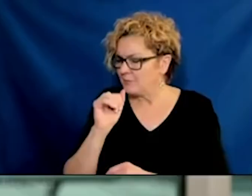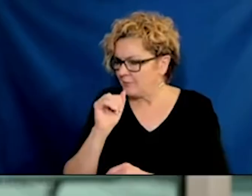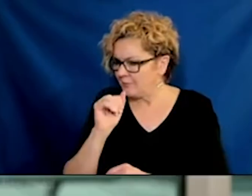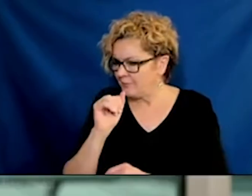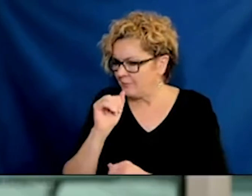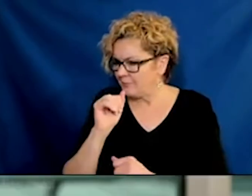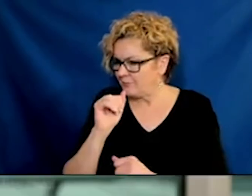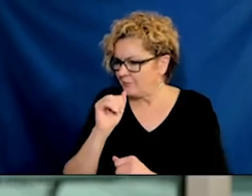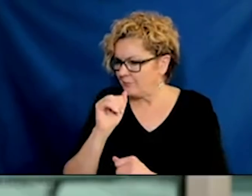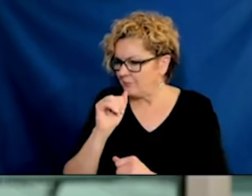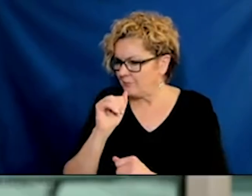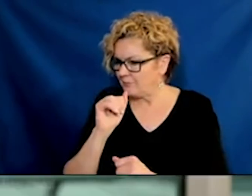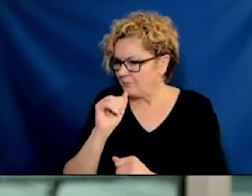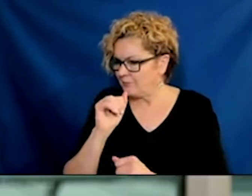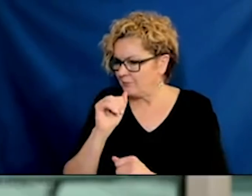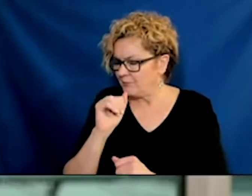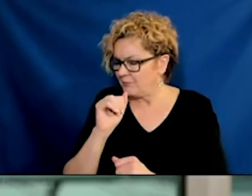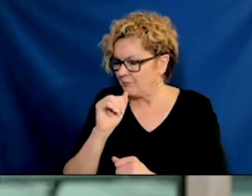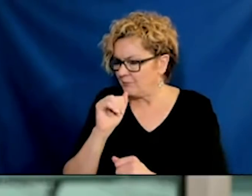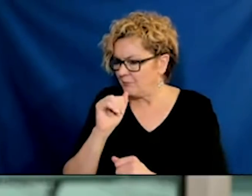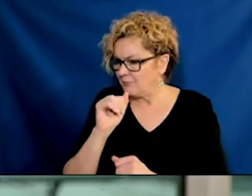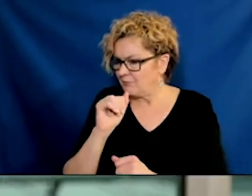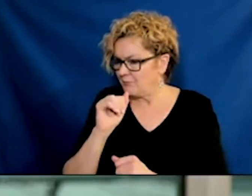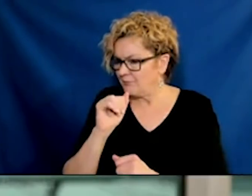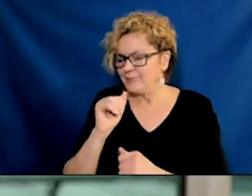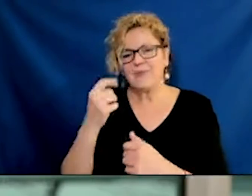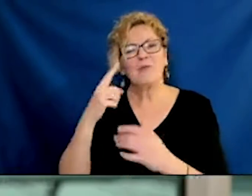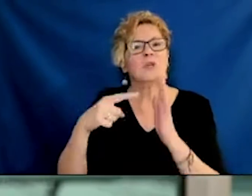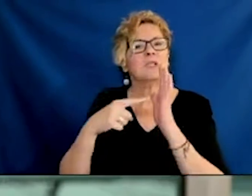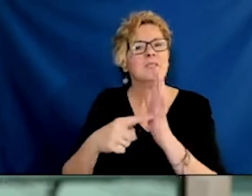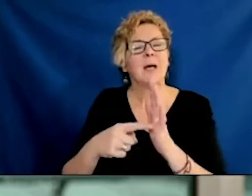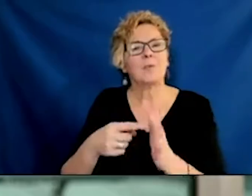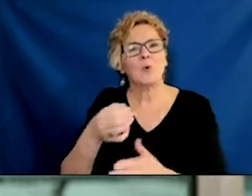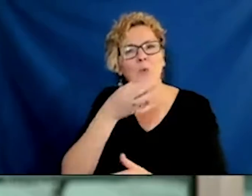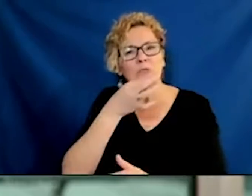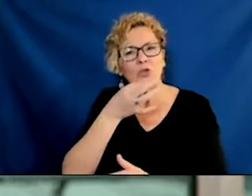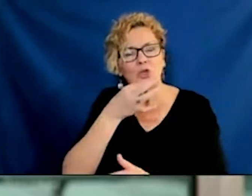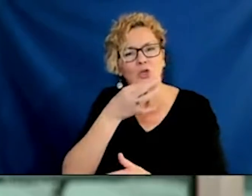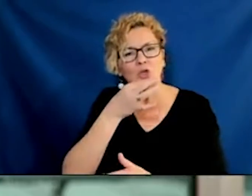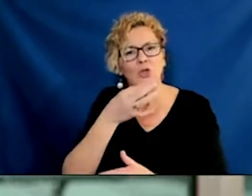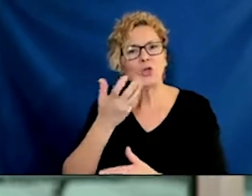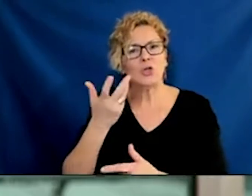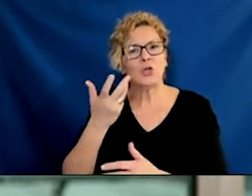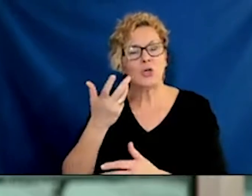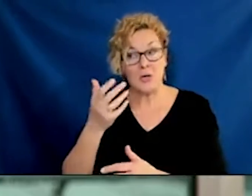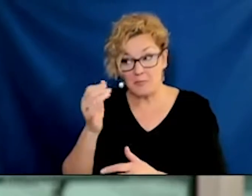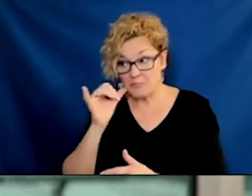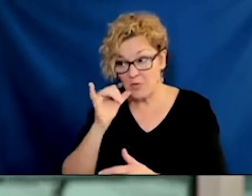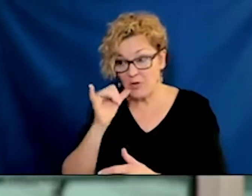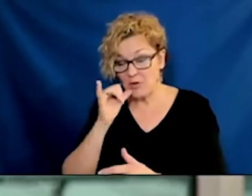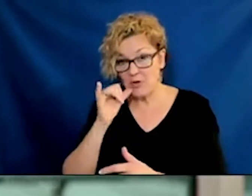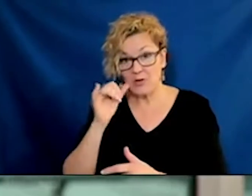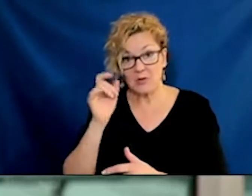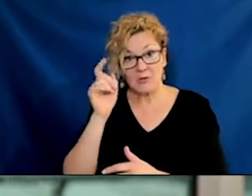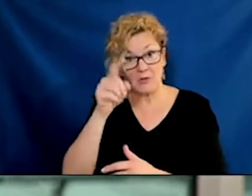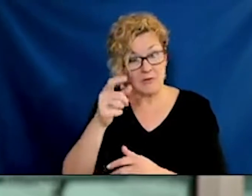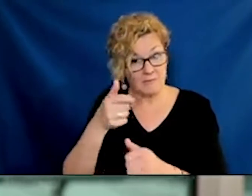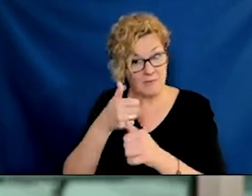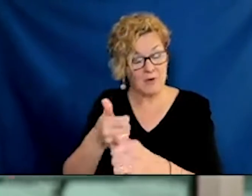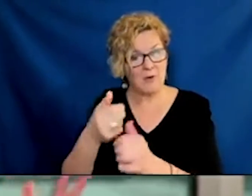that we're trying to reduce social gatherings, but that doesn't seem to be working in places like Whistler. Yeah, and these are